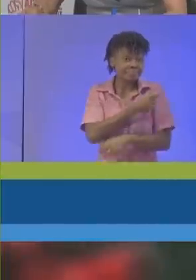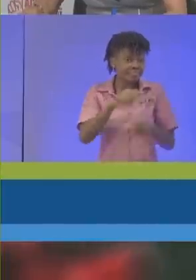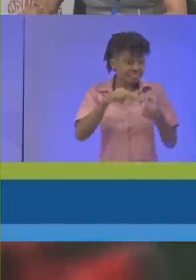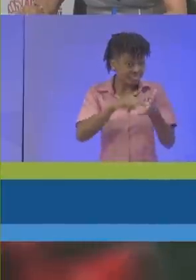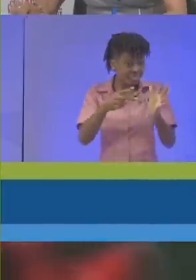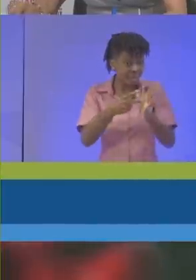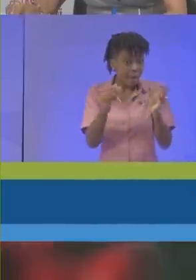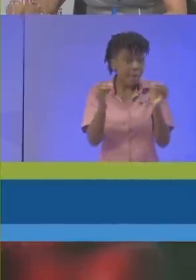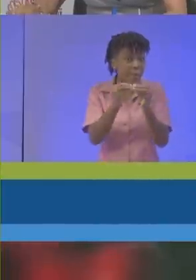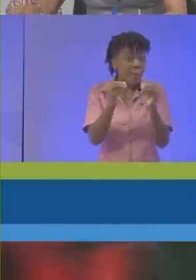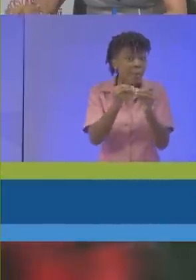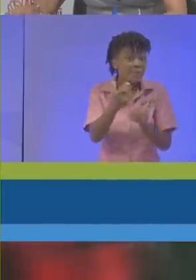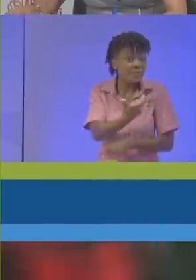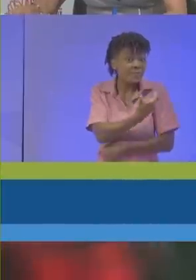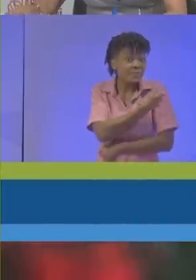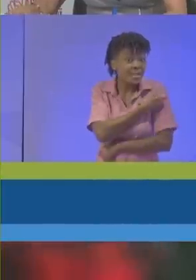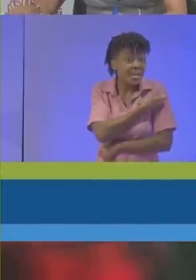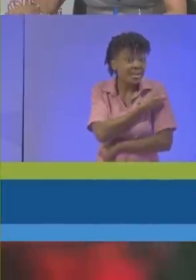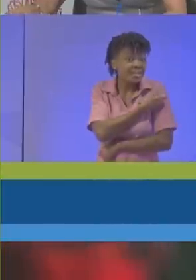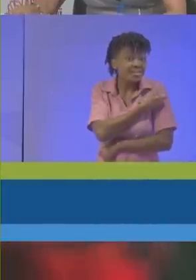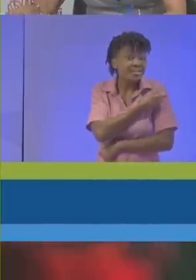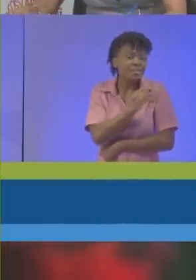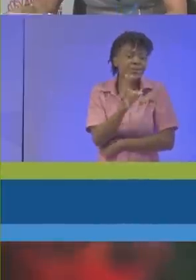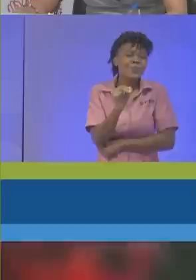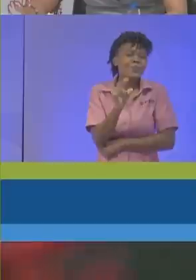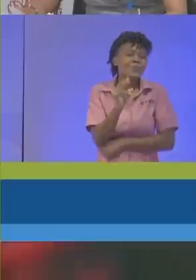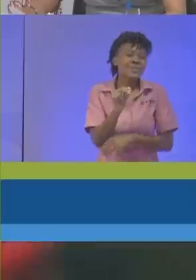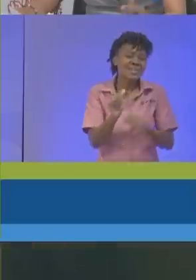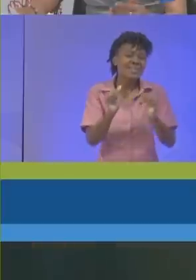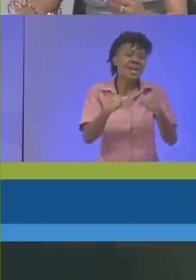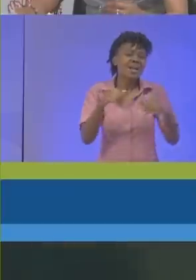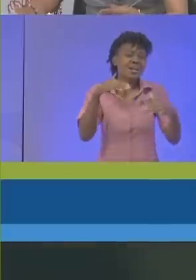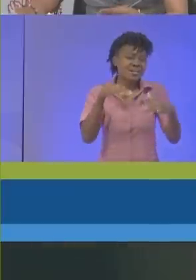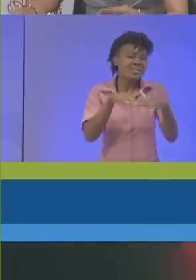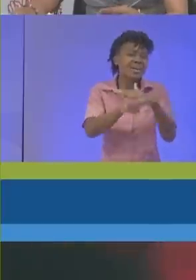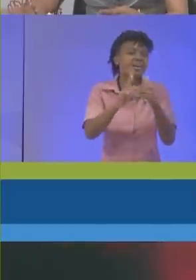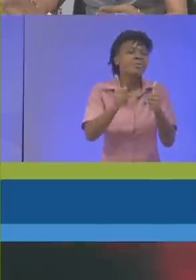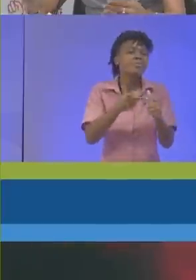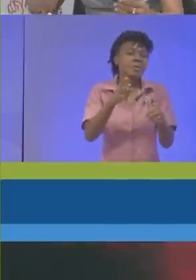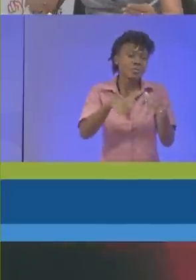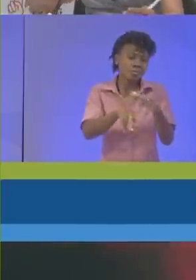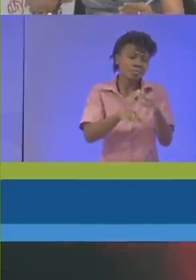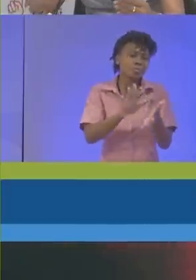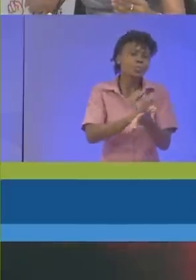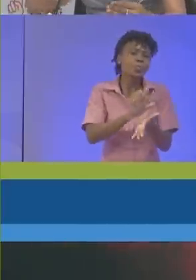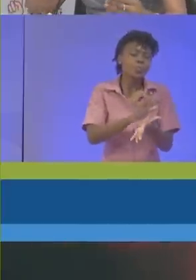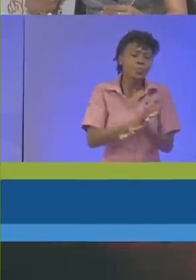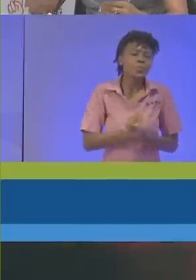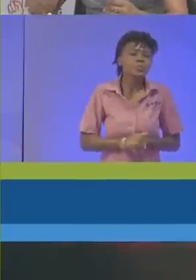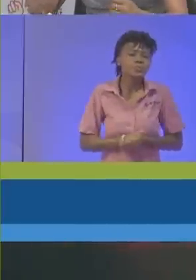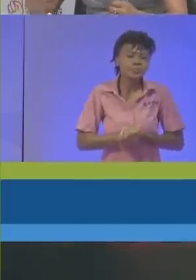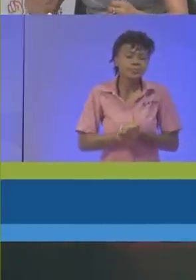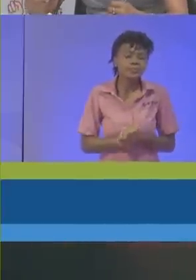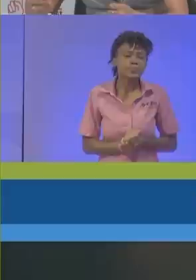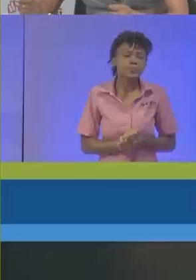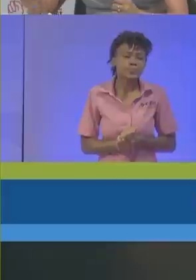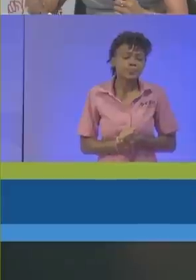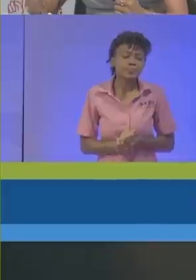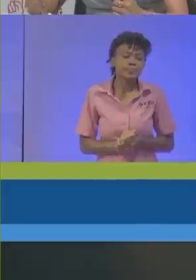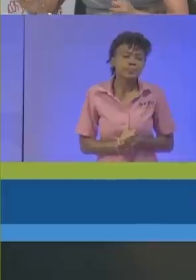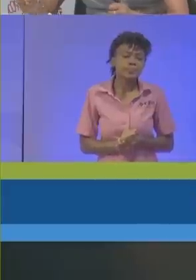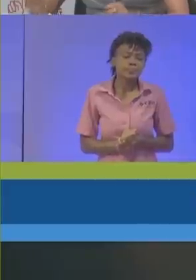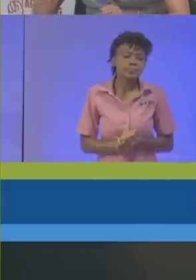to enter a primary school. And this is one of the, these are the vaccines that we are really